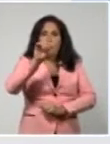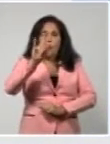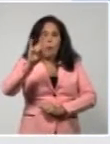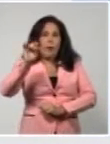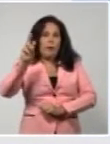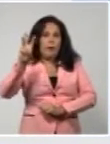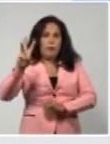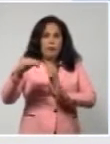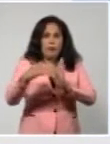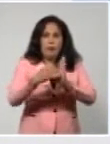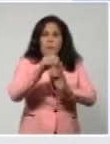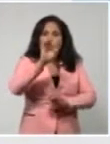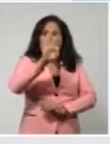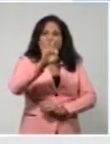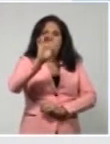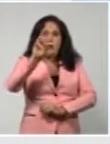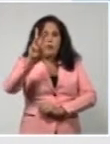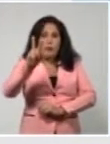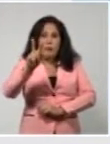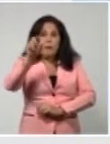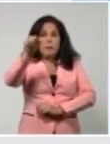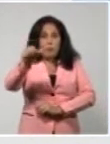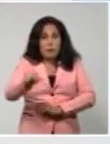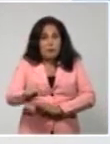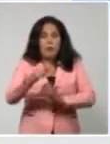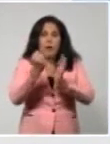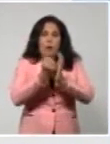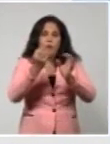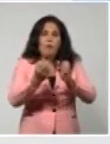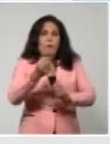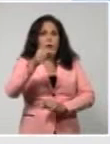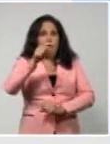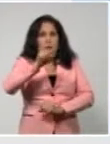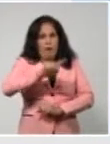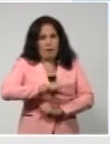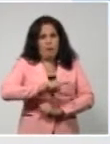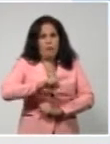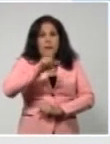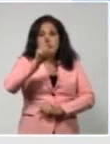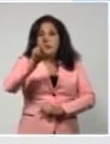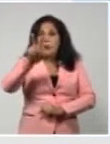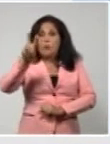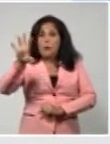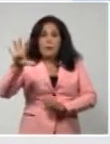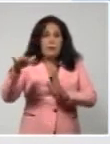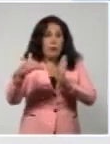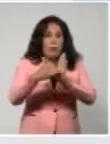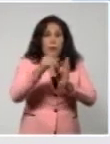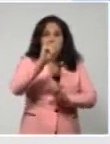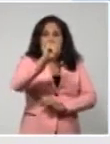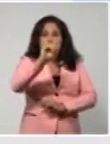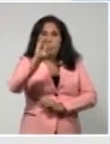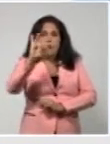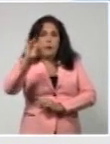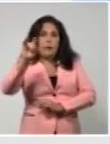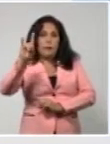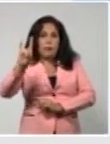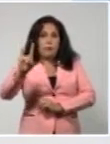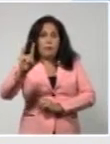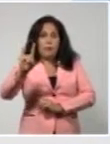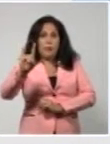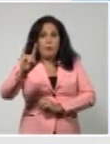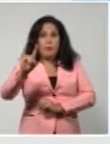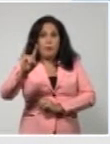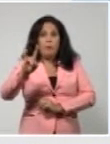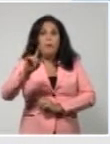7,593,083 cases, Of these,